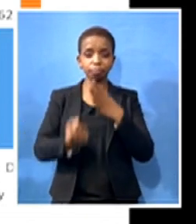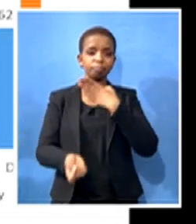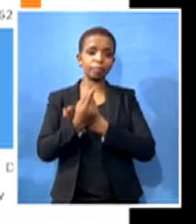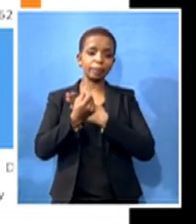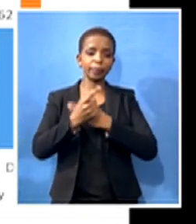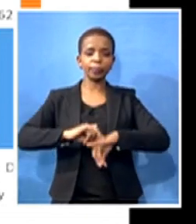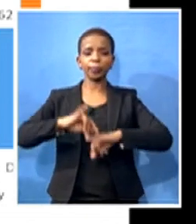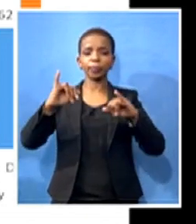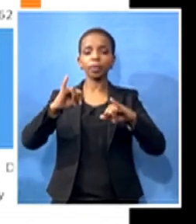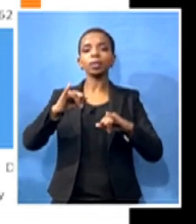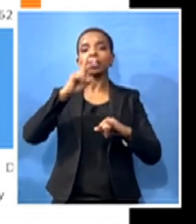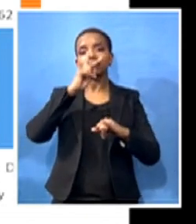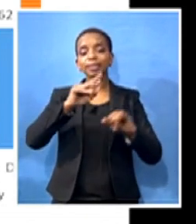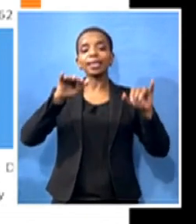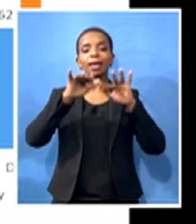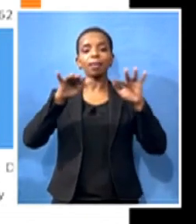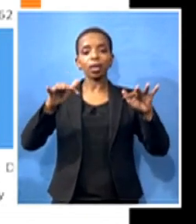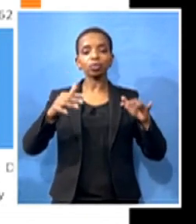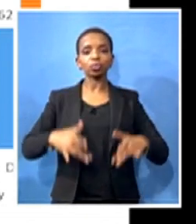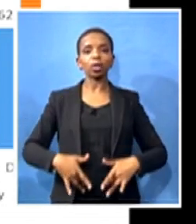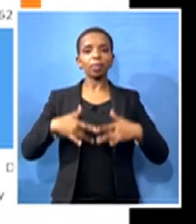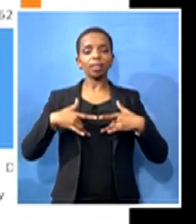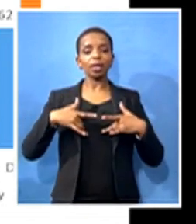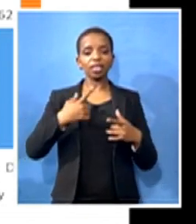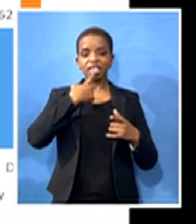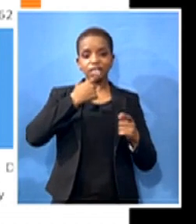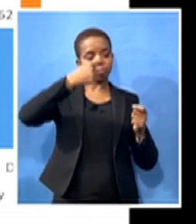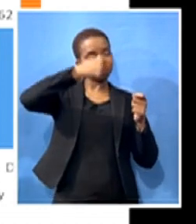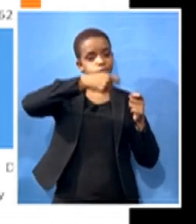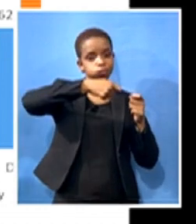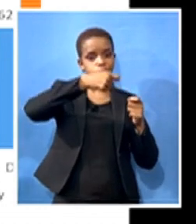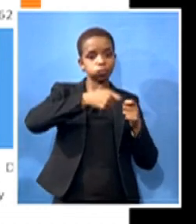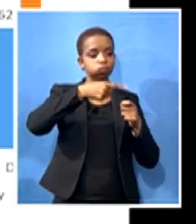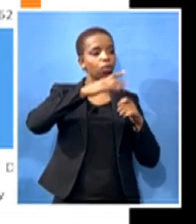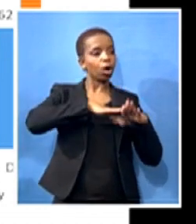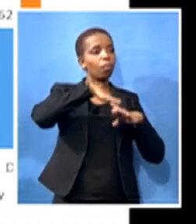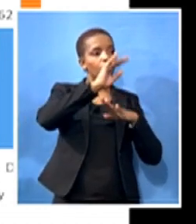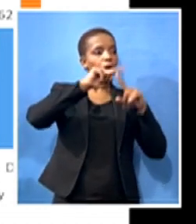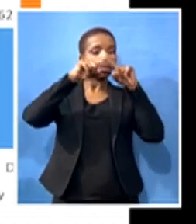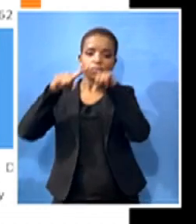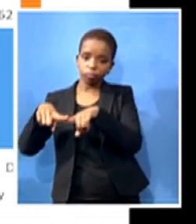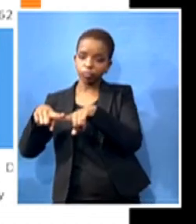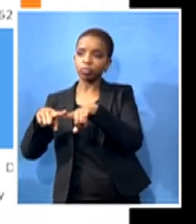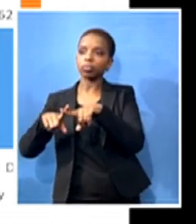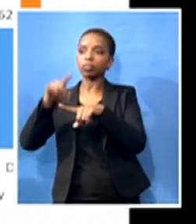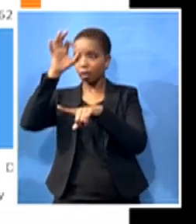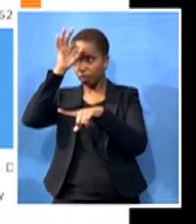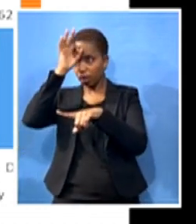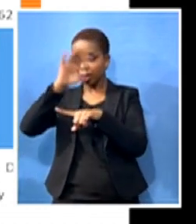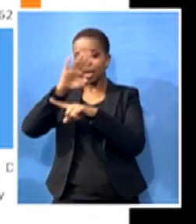settlements are more trusting of the police than people who live in other areas. The